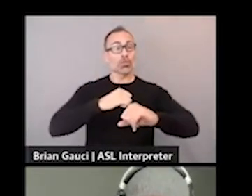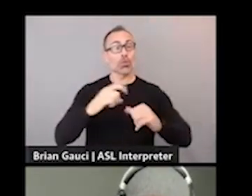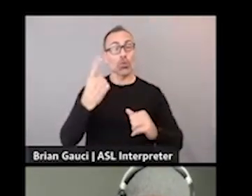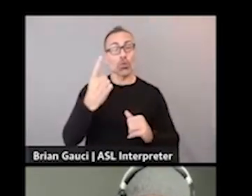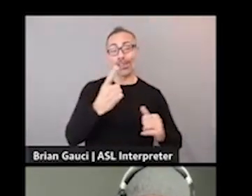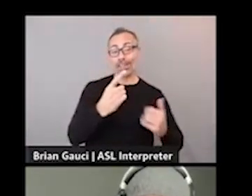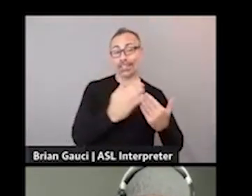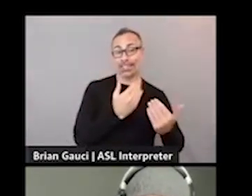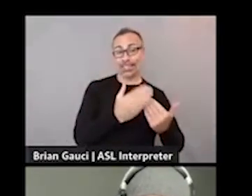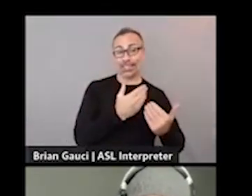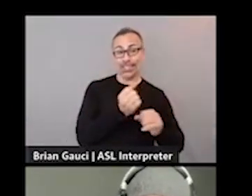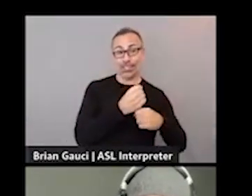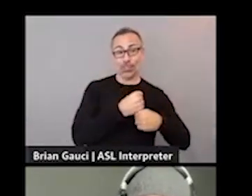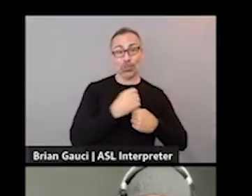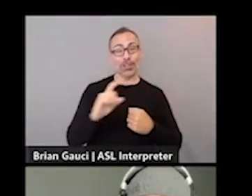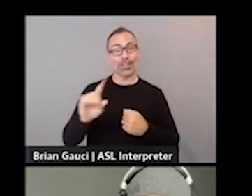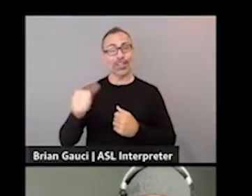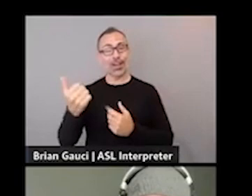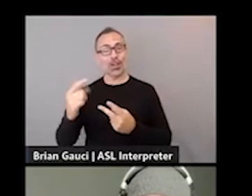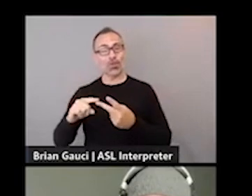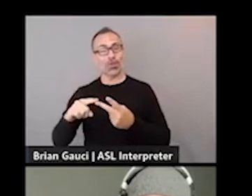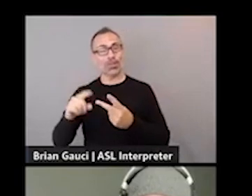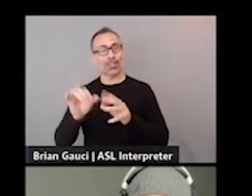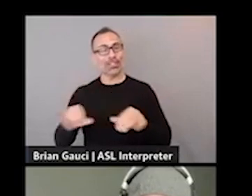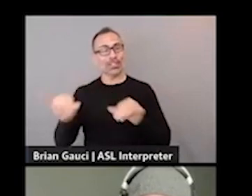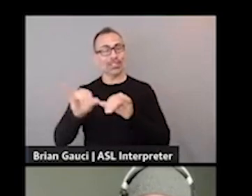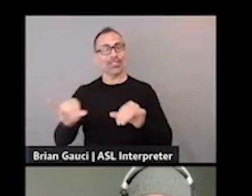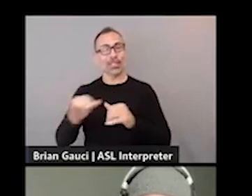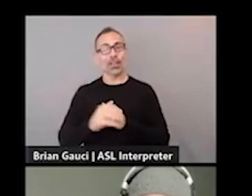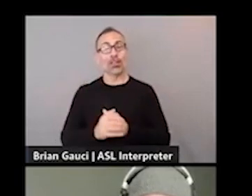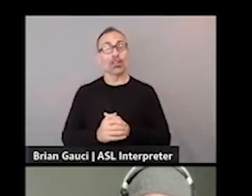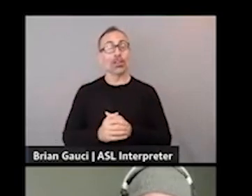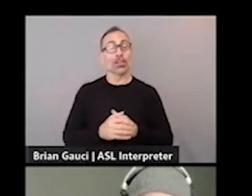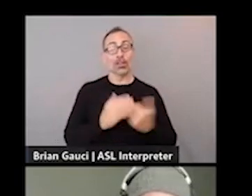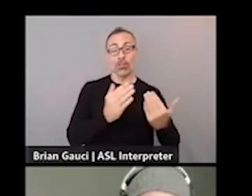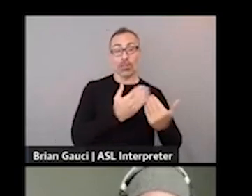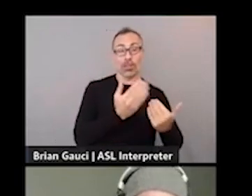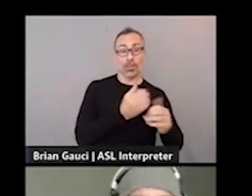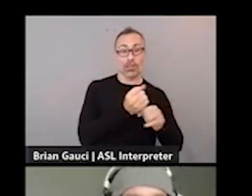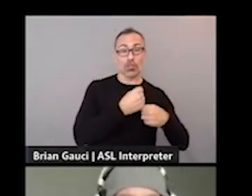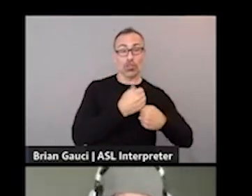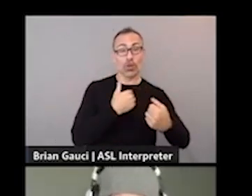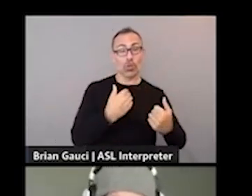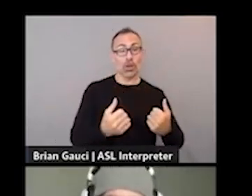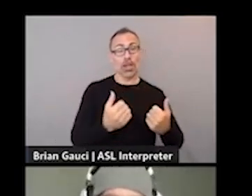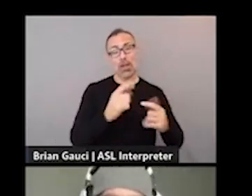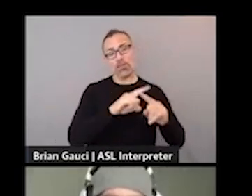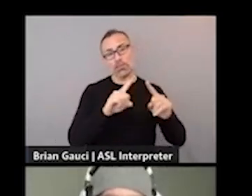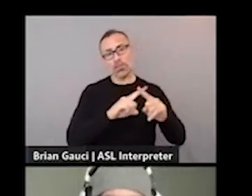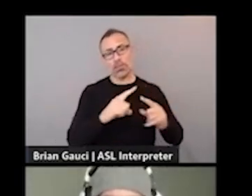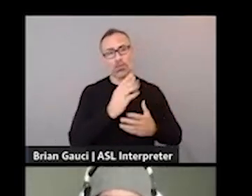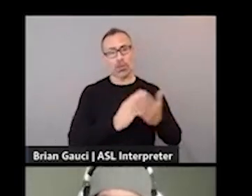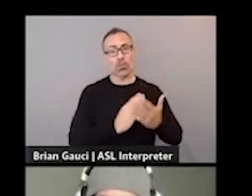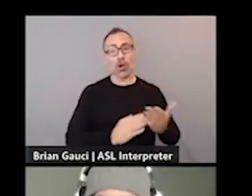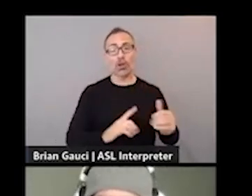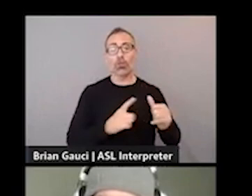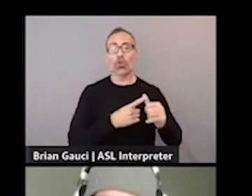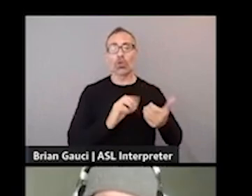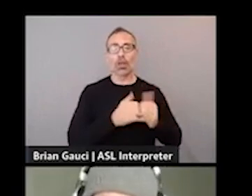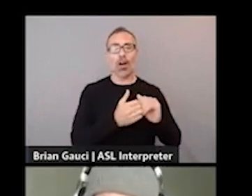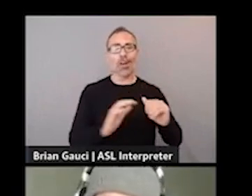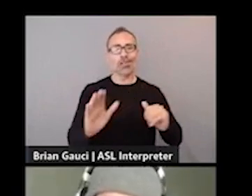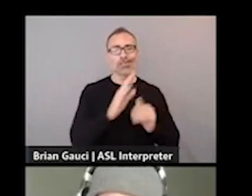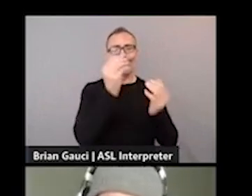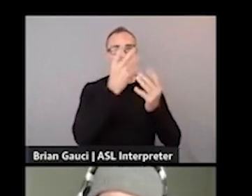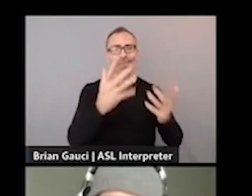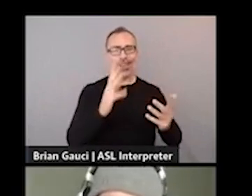So on the easy create option, there are different components. The first one is like how your data is going to be encrypted.